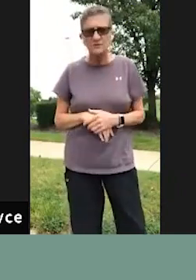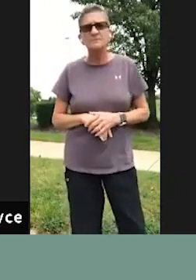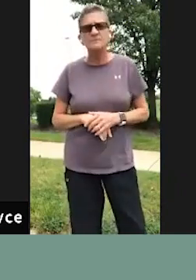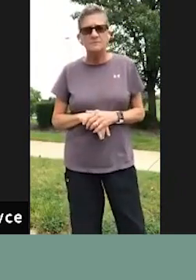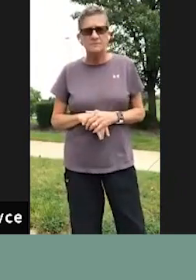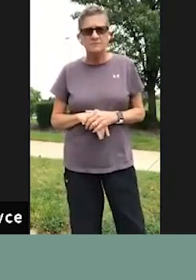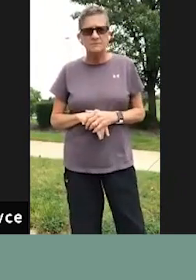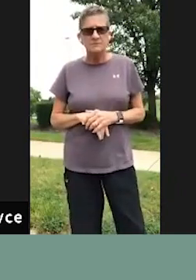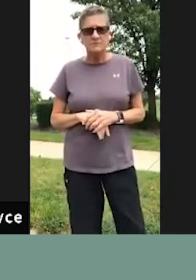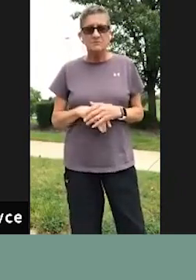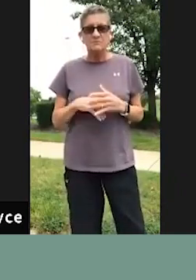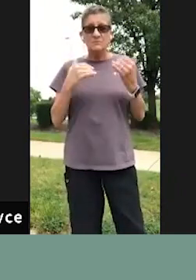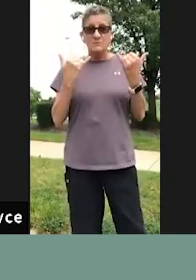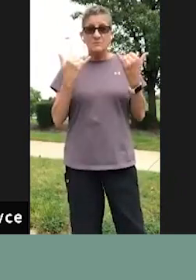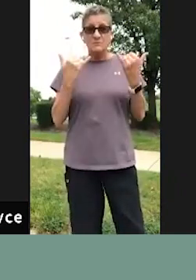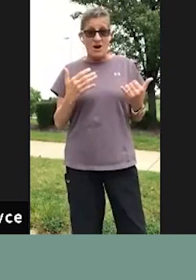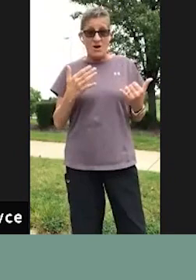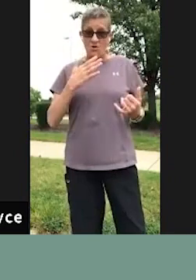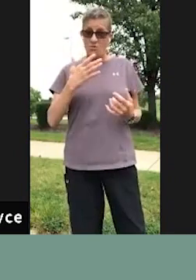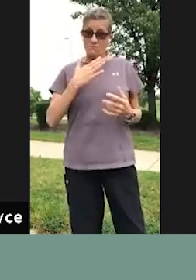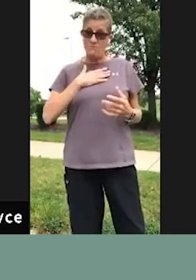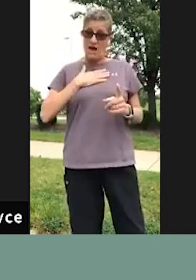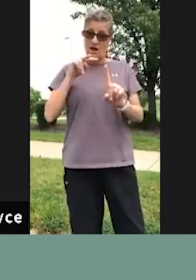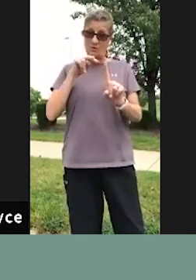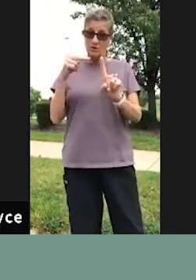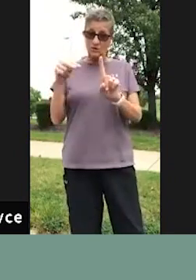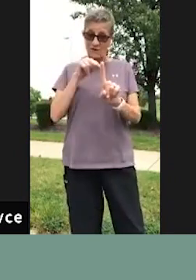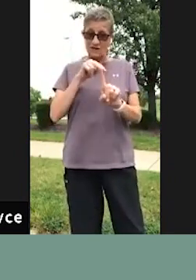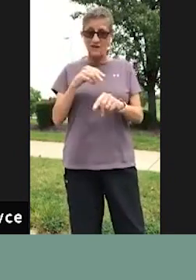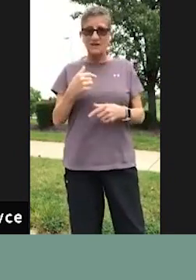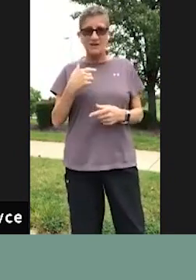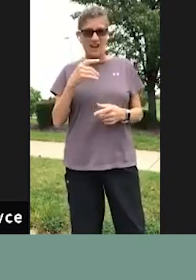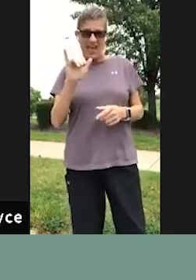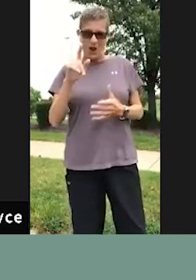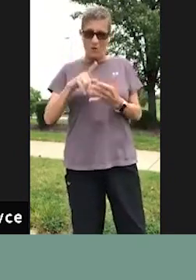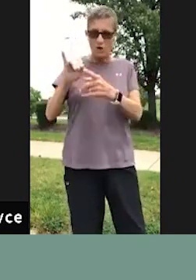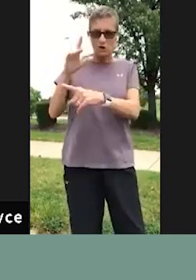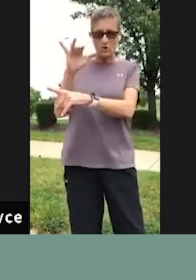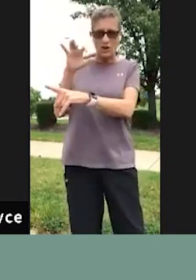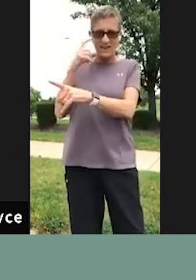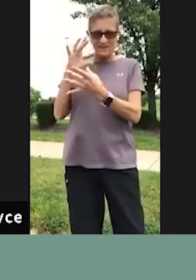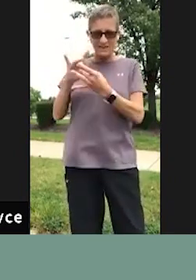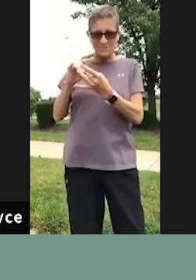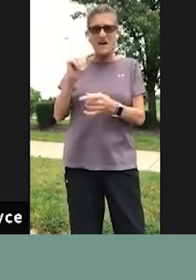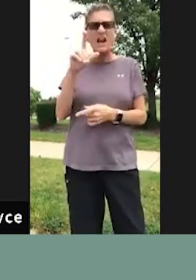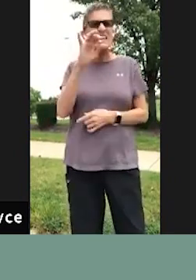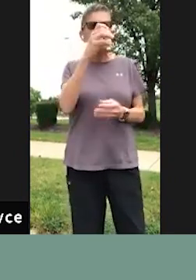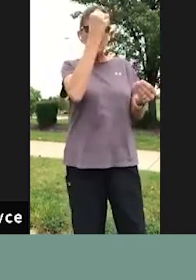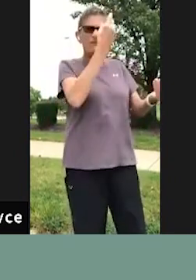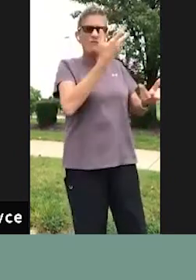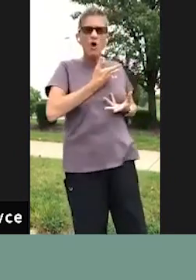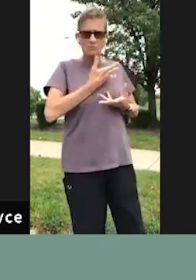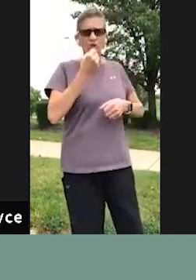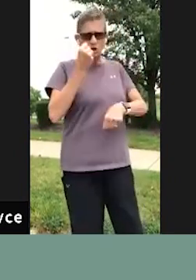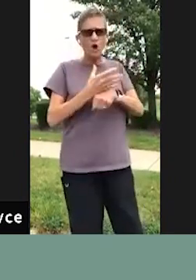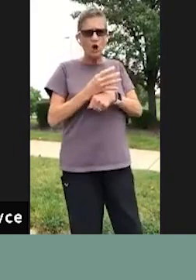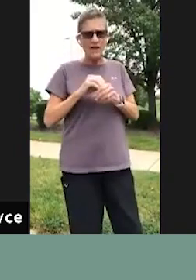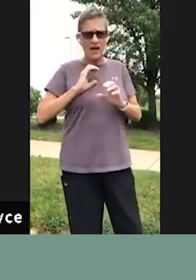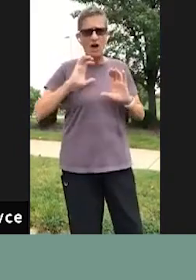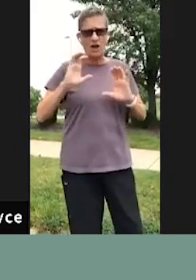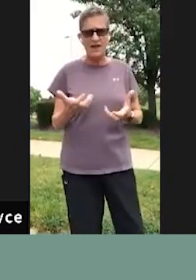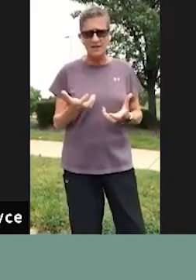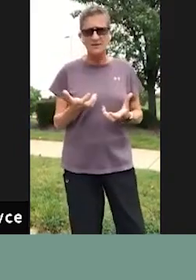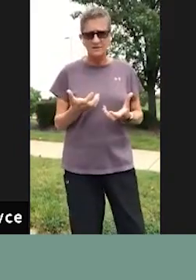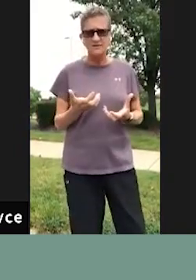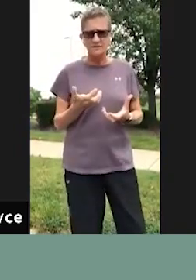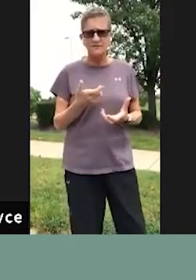So now for my perspective, as Julia mentioned, Elise informed us pretty early on in our course that we would